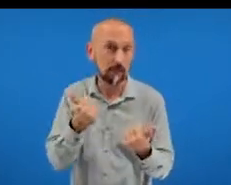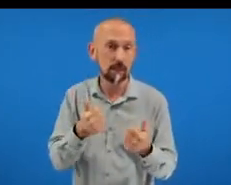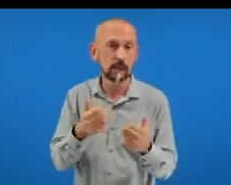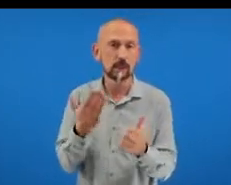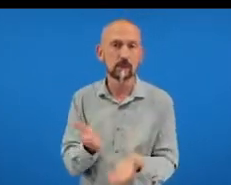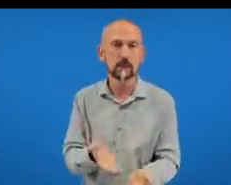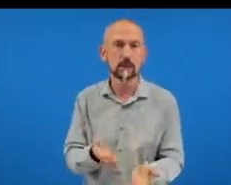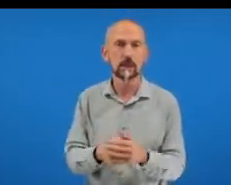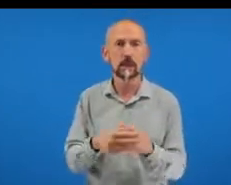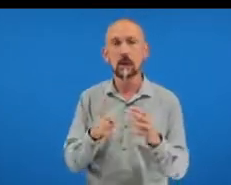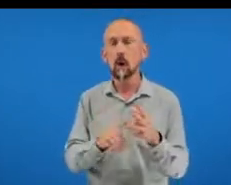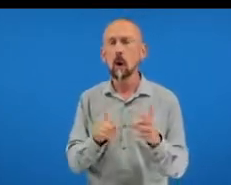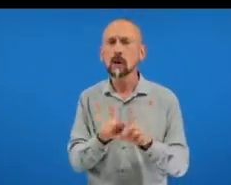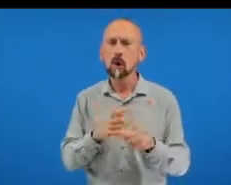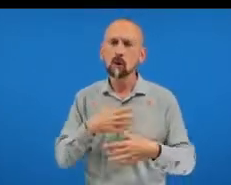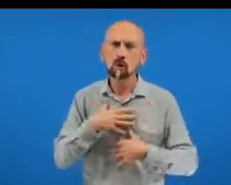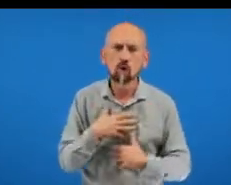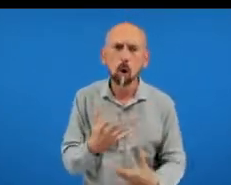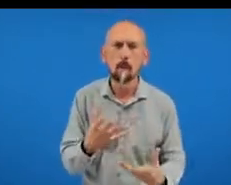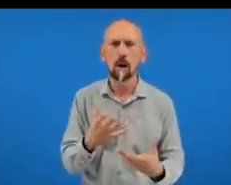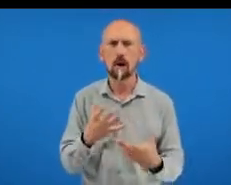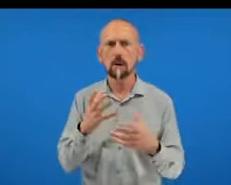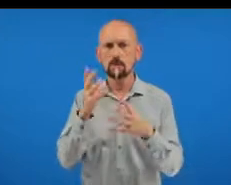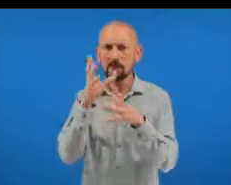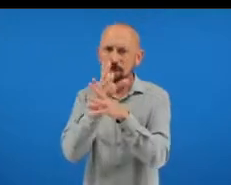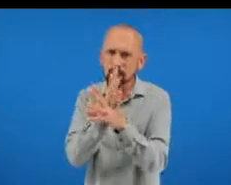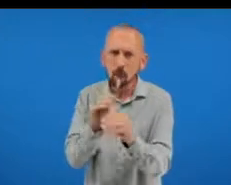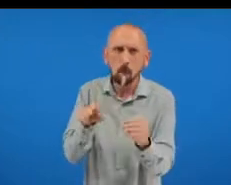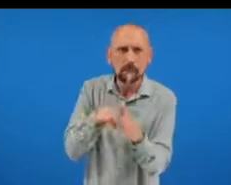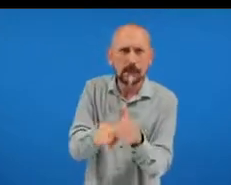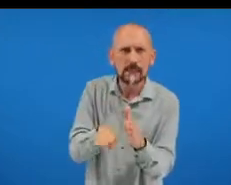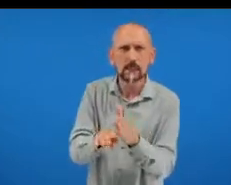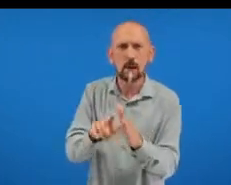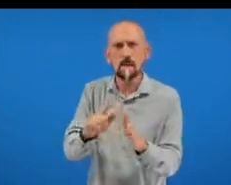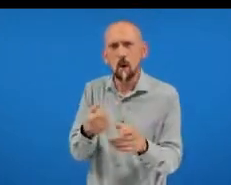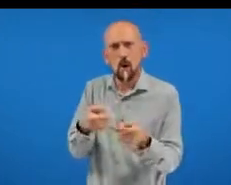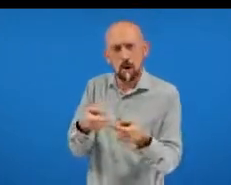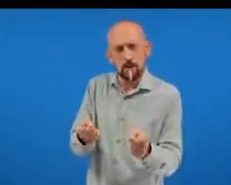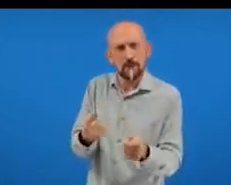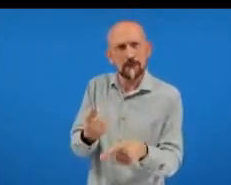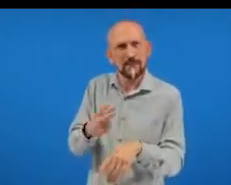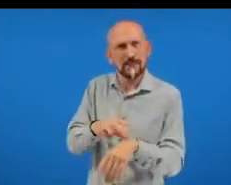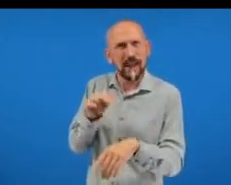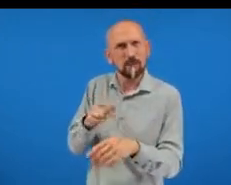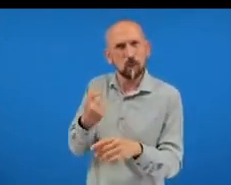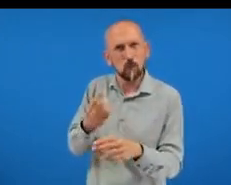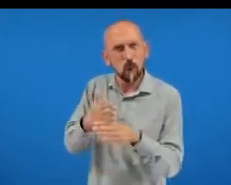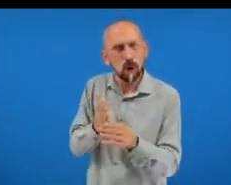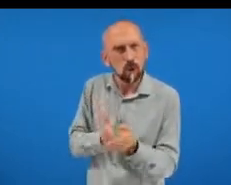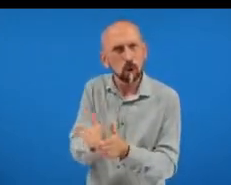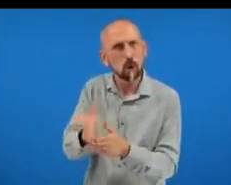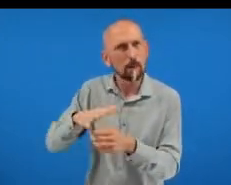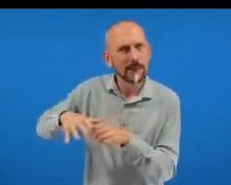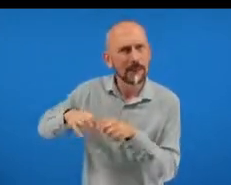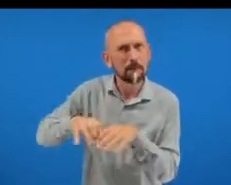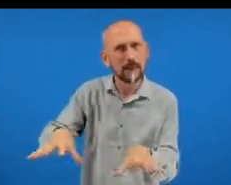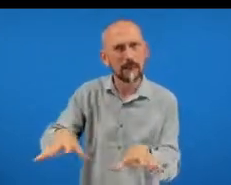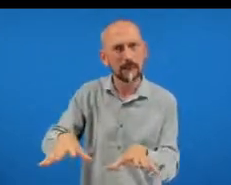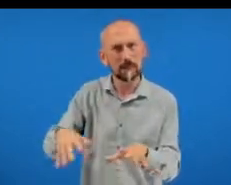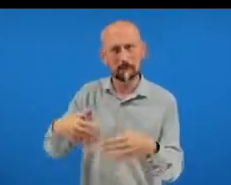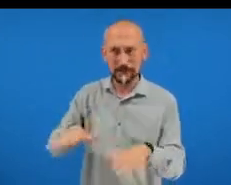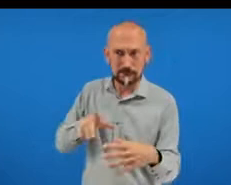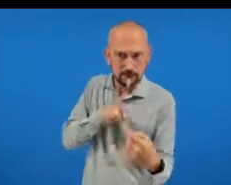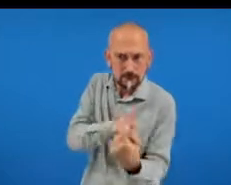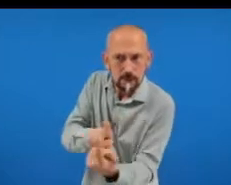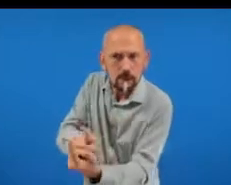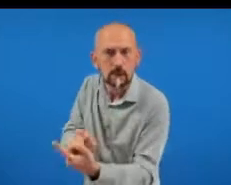who have been working in the front line of our services throughout the pandemic. We are also going to be examining